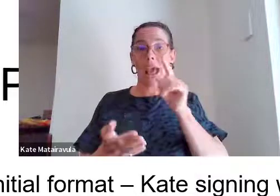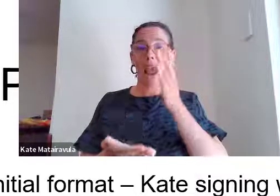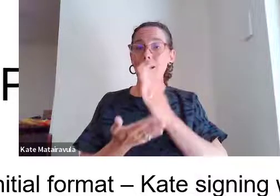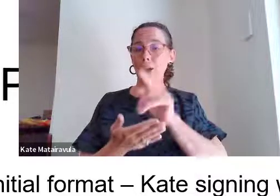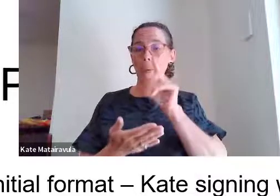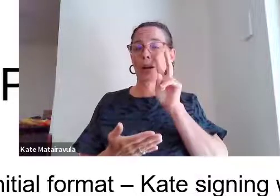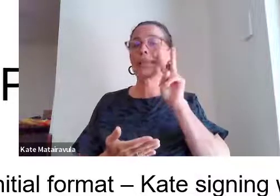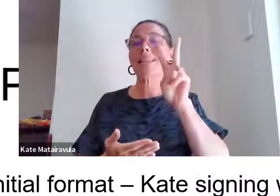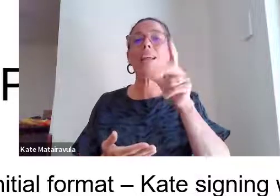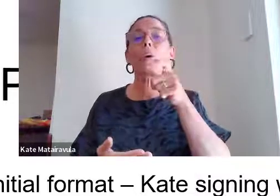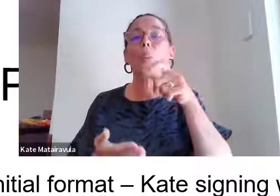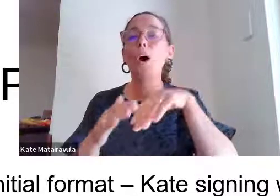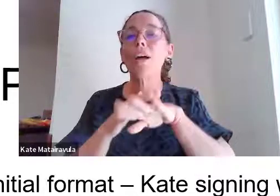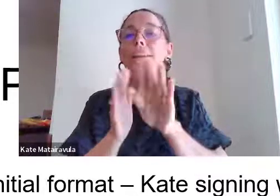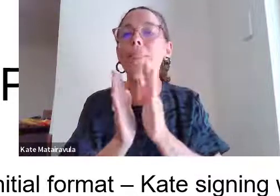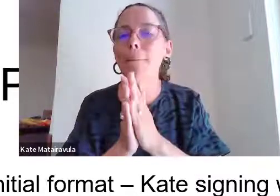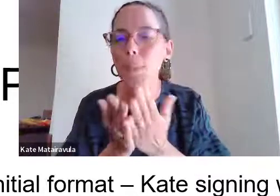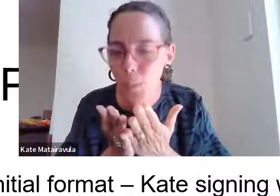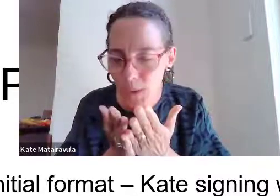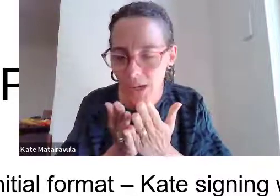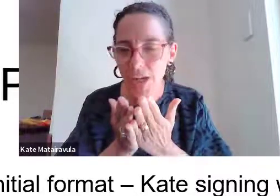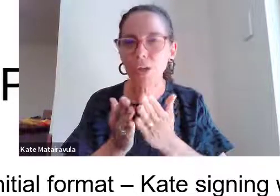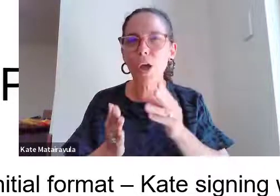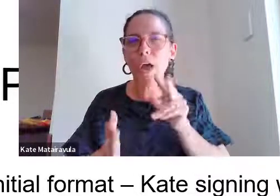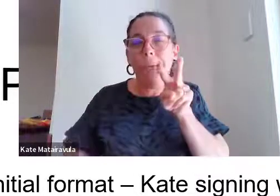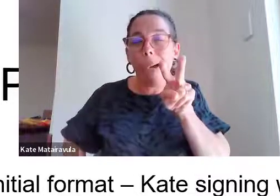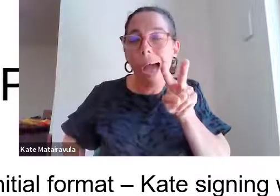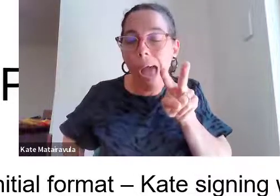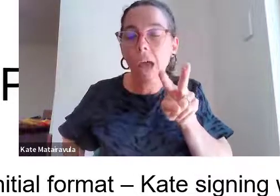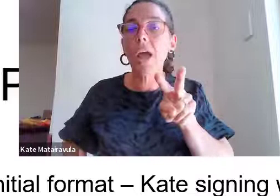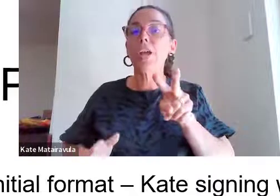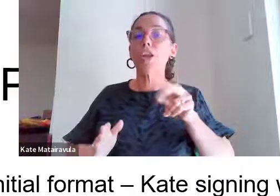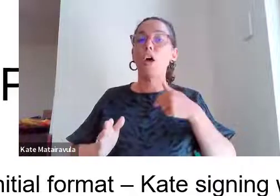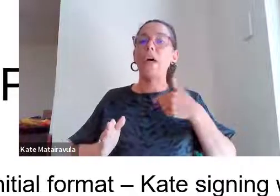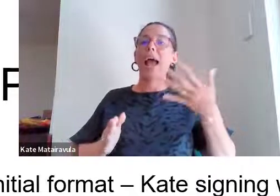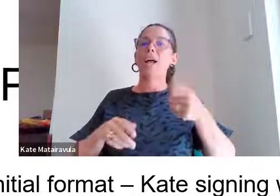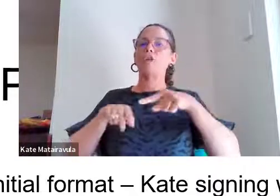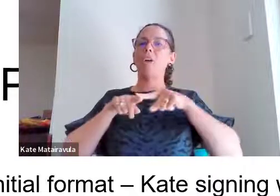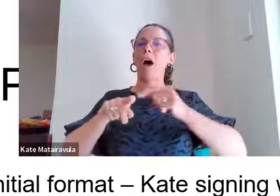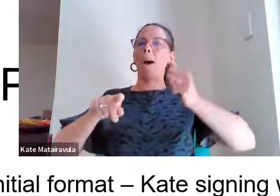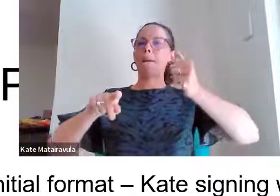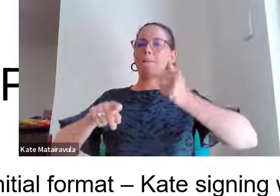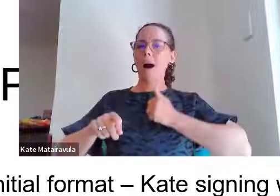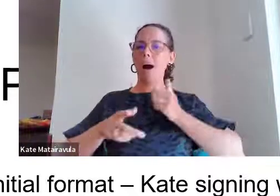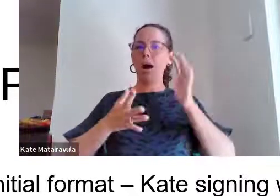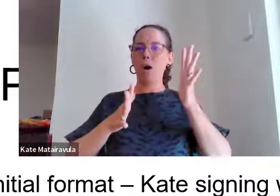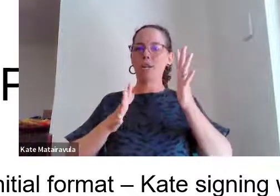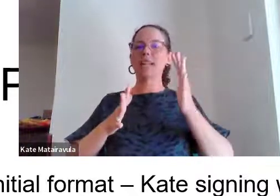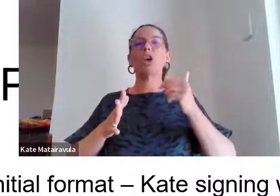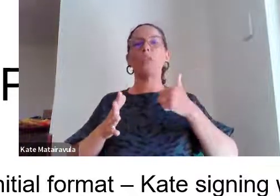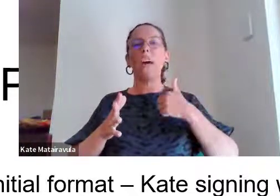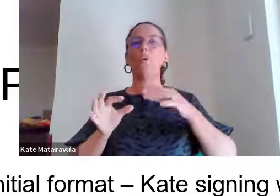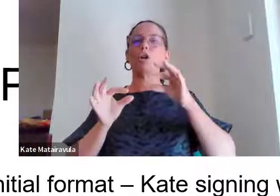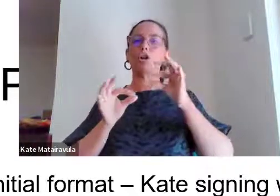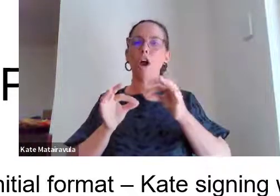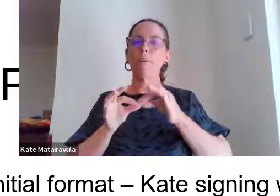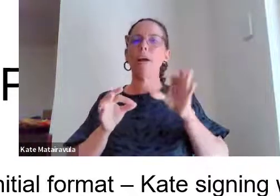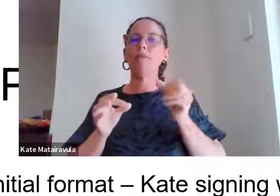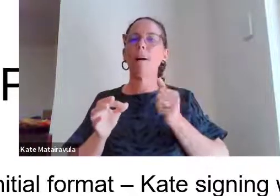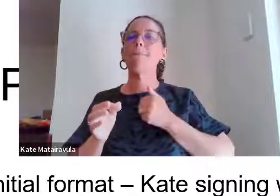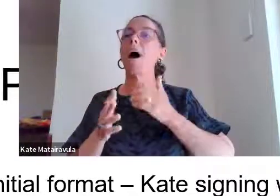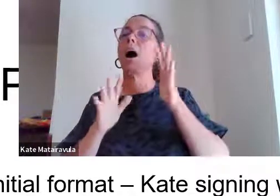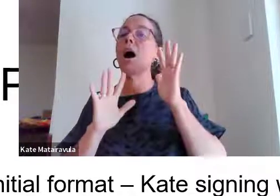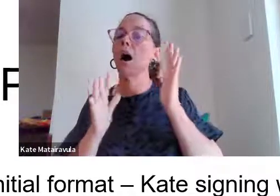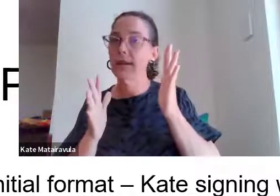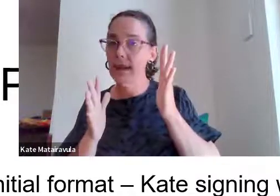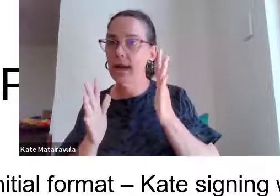room. So, and the other issue that we had is that the interpreter was unable to actually see the text on the book. So that actually affected